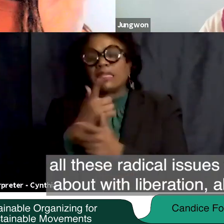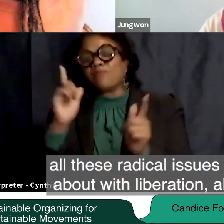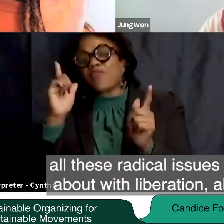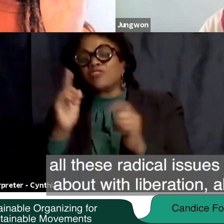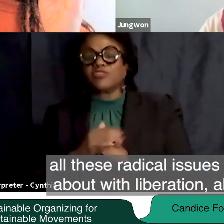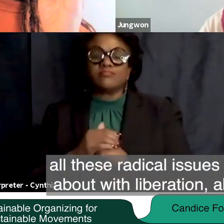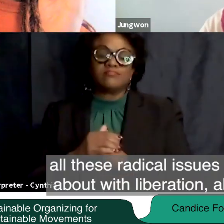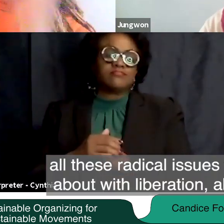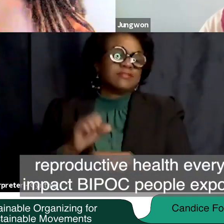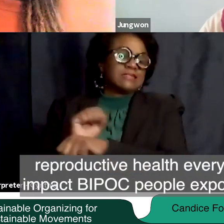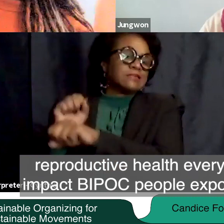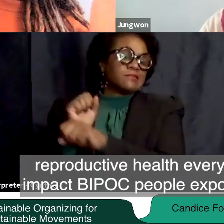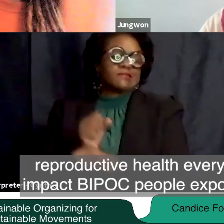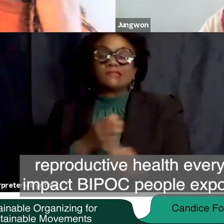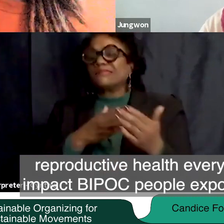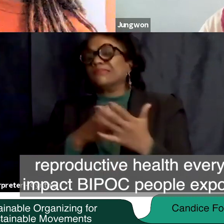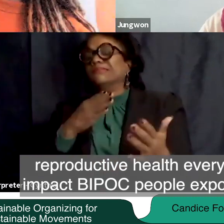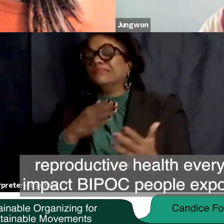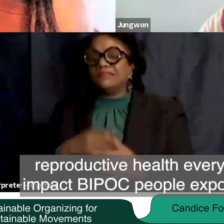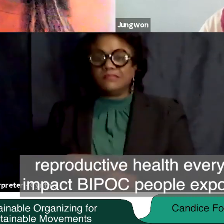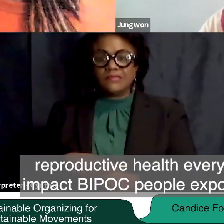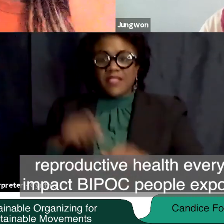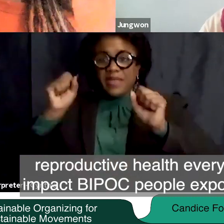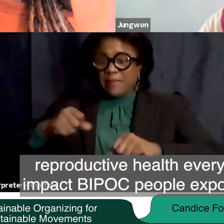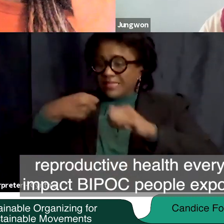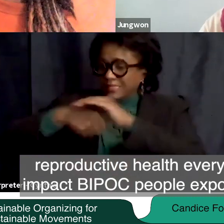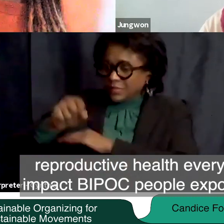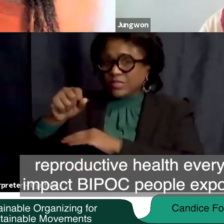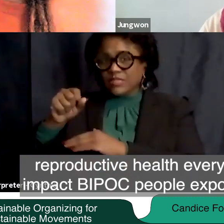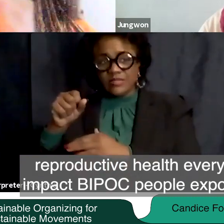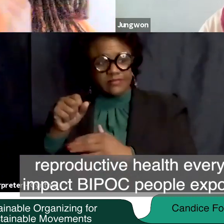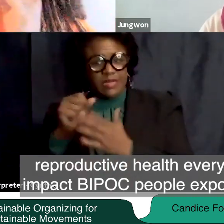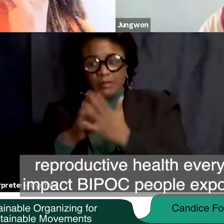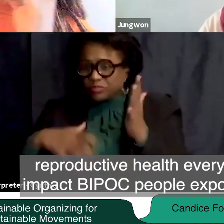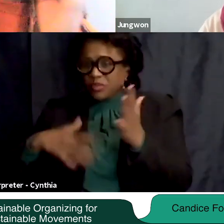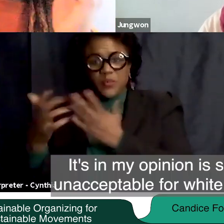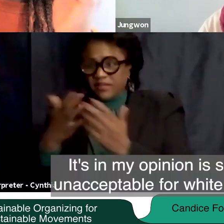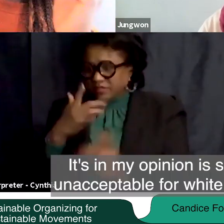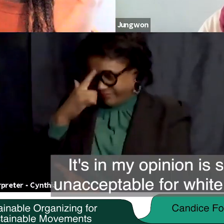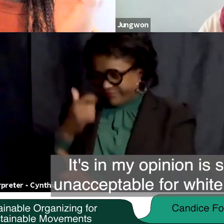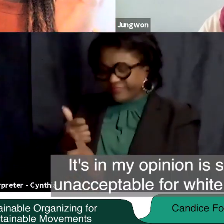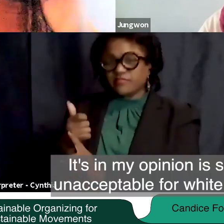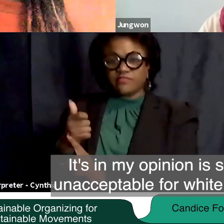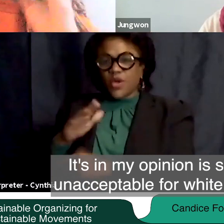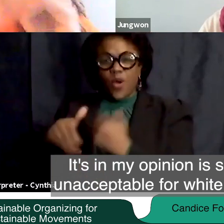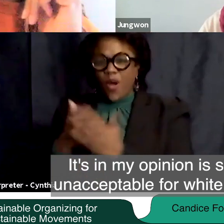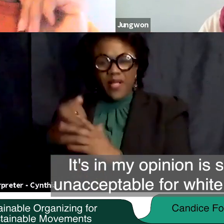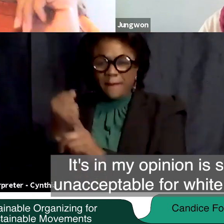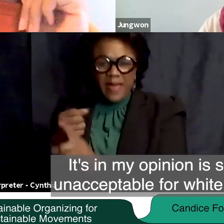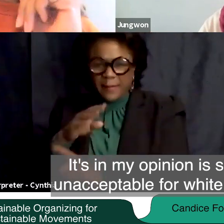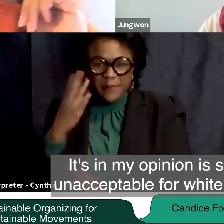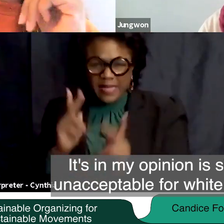abolition, like reproductive health, everything, they all impact BIPOC people exponentially more. It's, in my opinion,